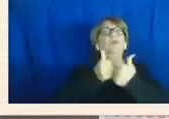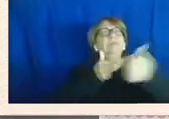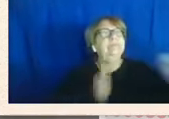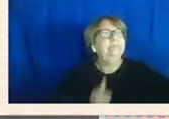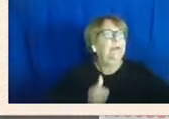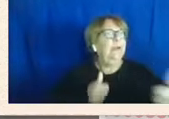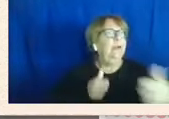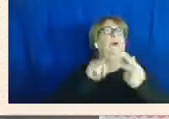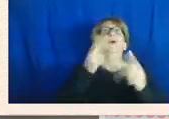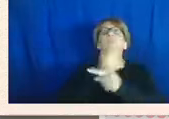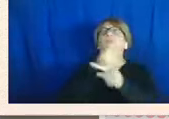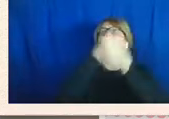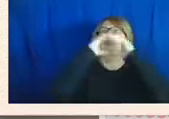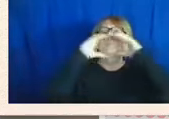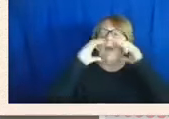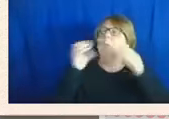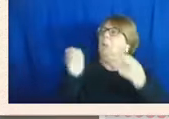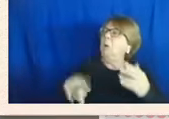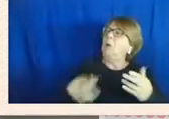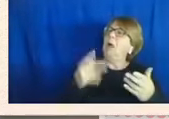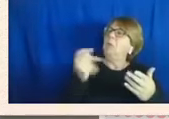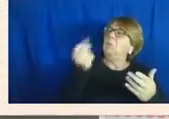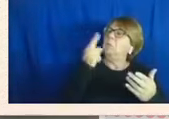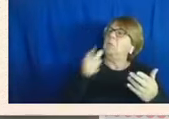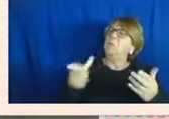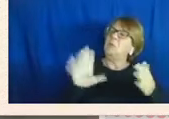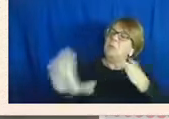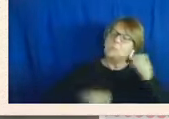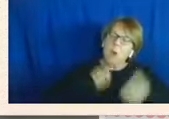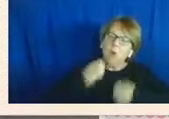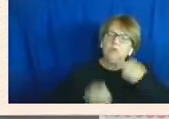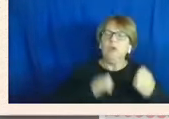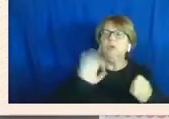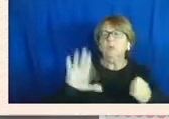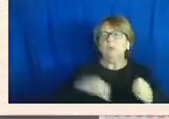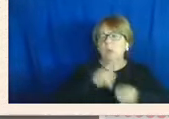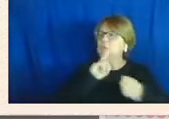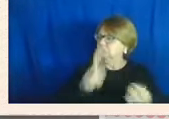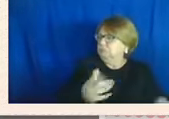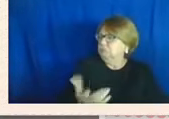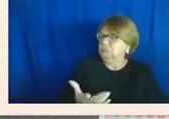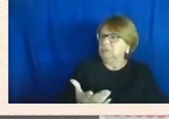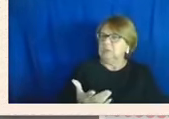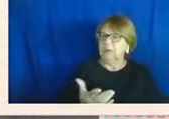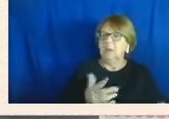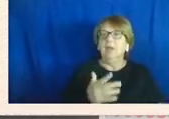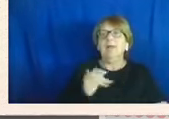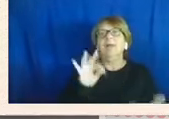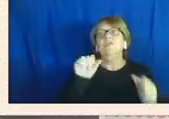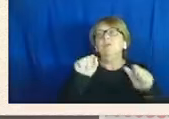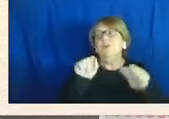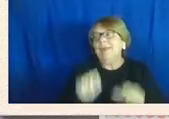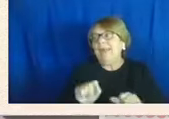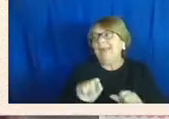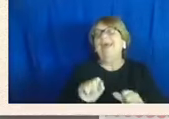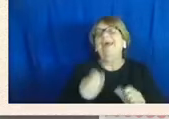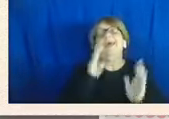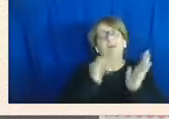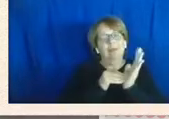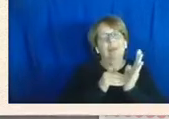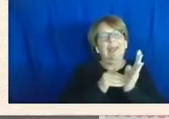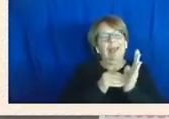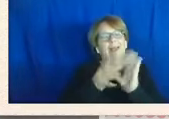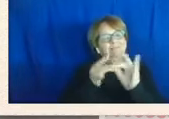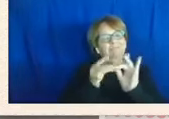validate that they have an emotion and that emotion is real. Where you can, and I'm going to repeat this again in a couple of minutes, but it's important